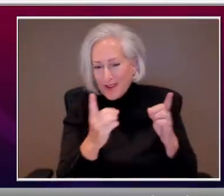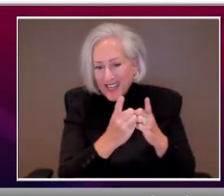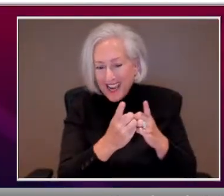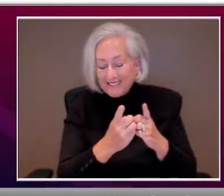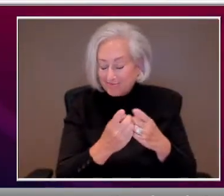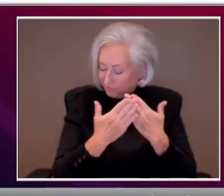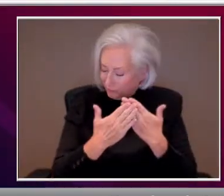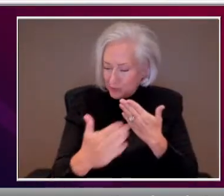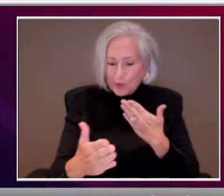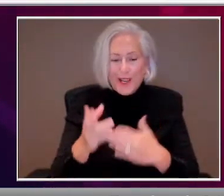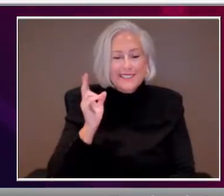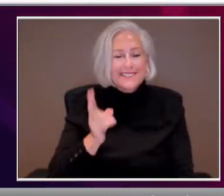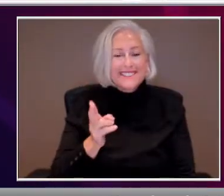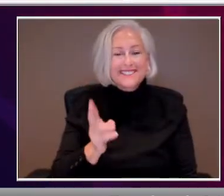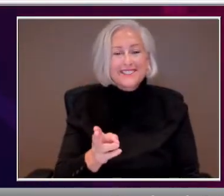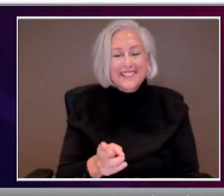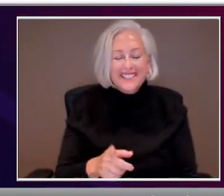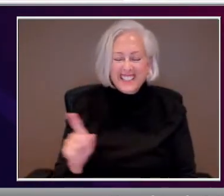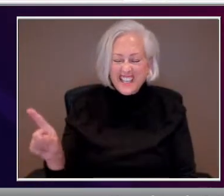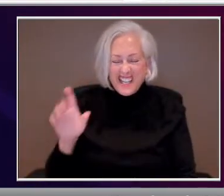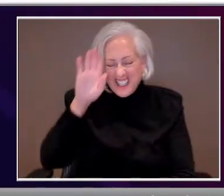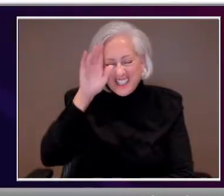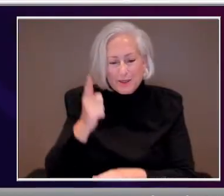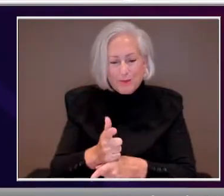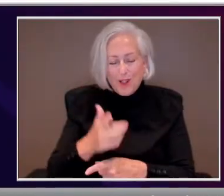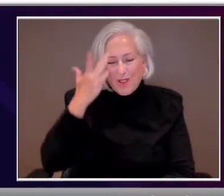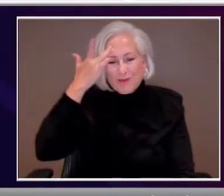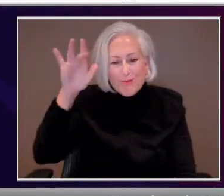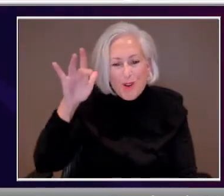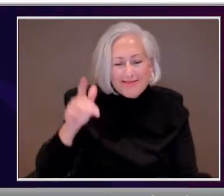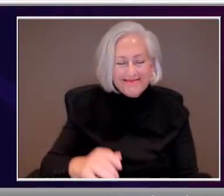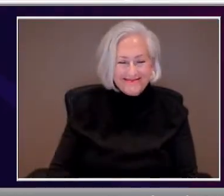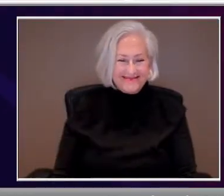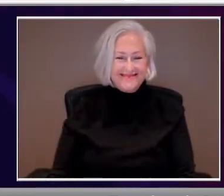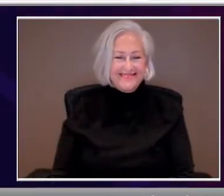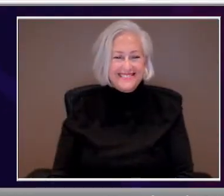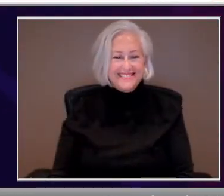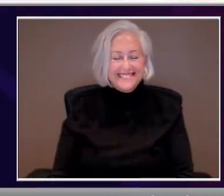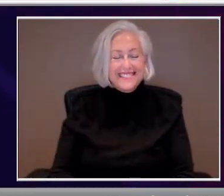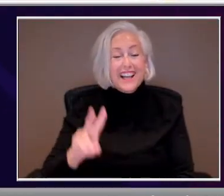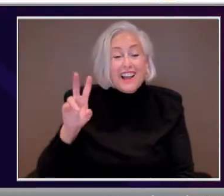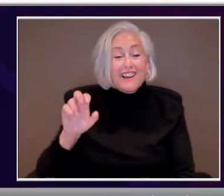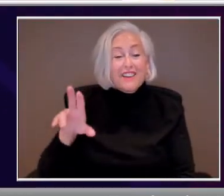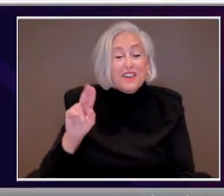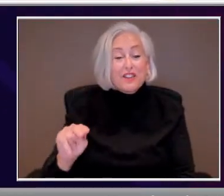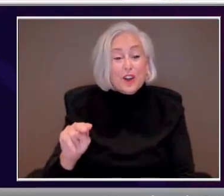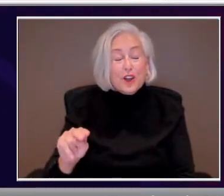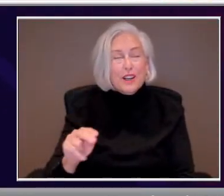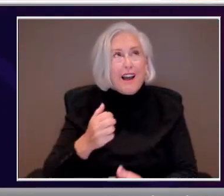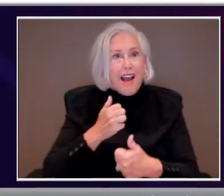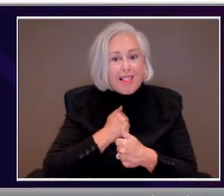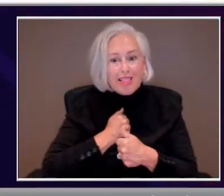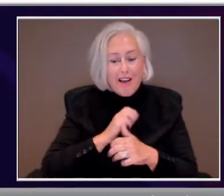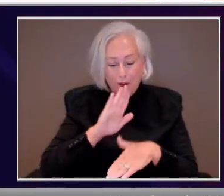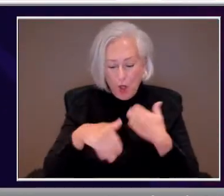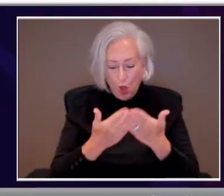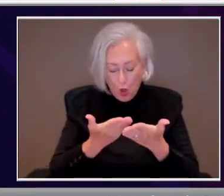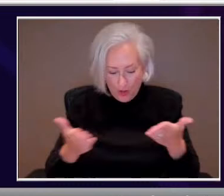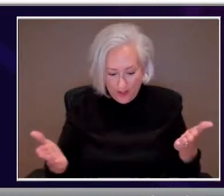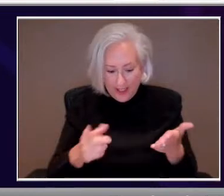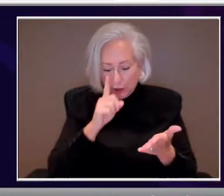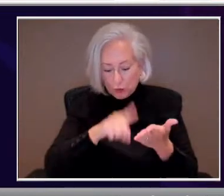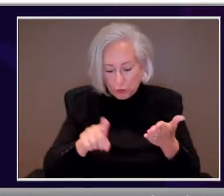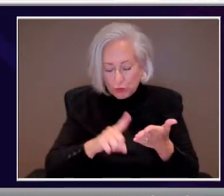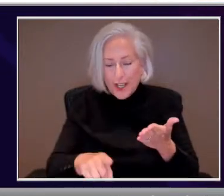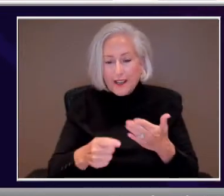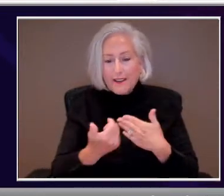very smart, very smart. Yeah. Vern, I love all the gadgets that you check. So what have you checked today? What are